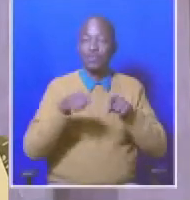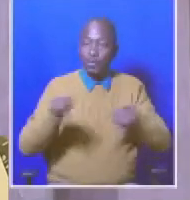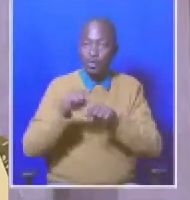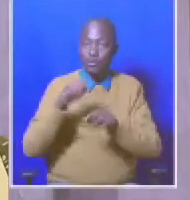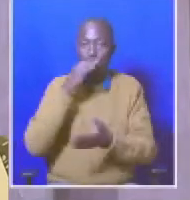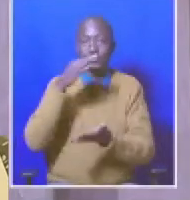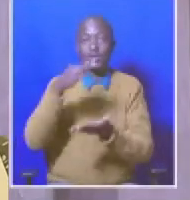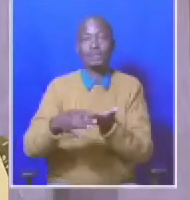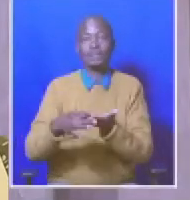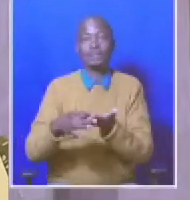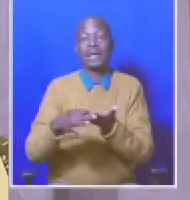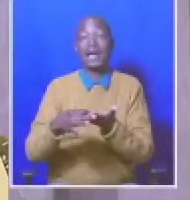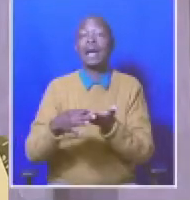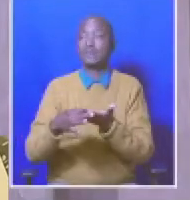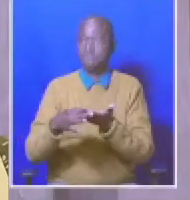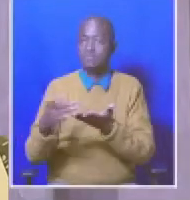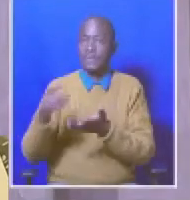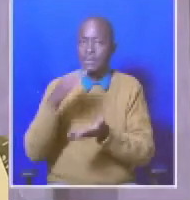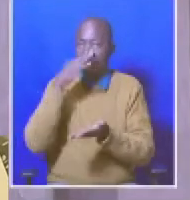ba-apply sizobaneda.